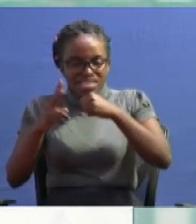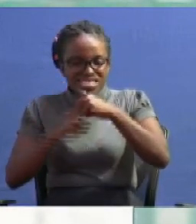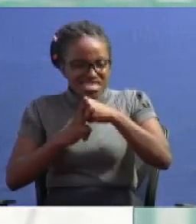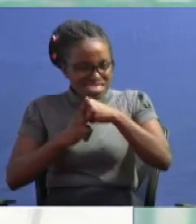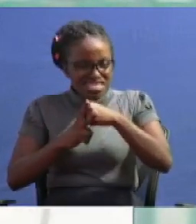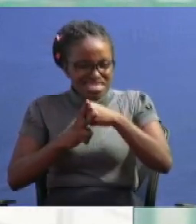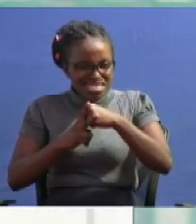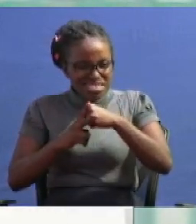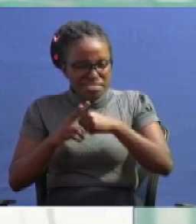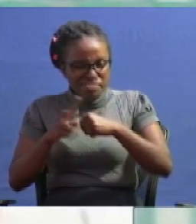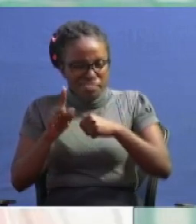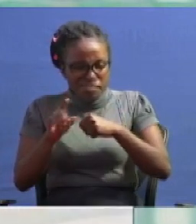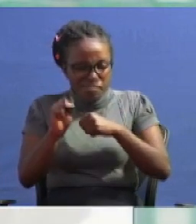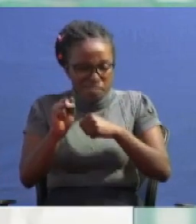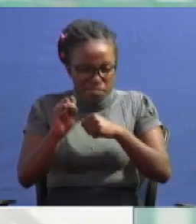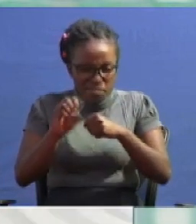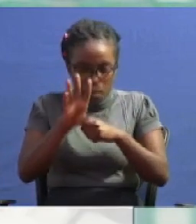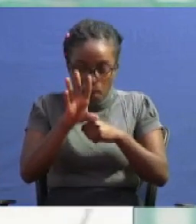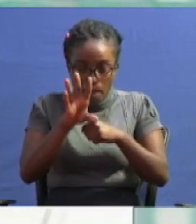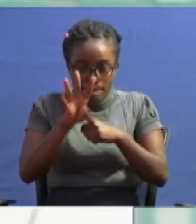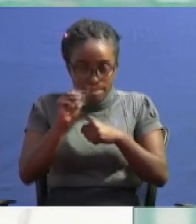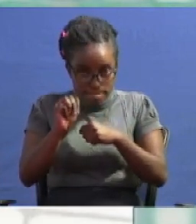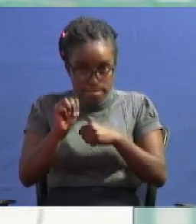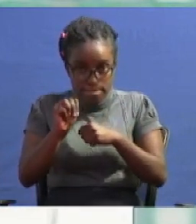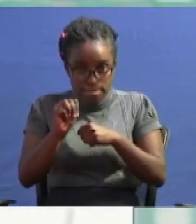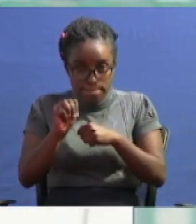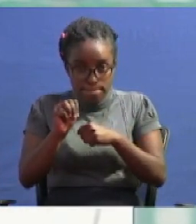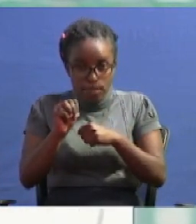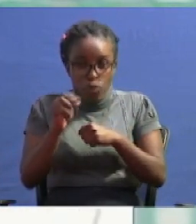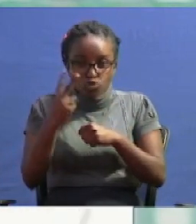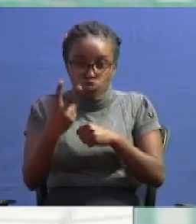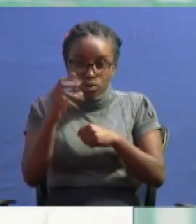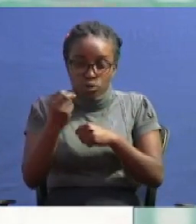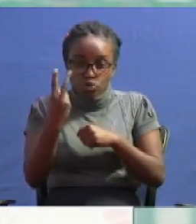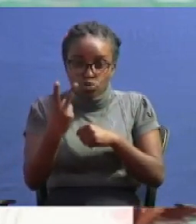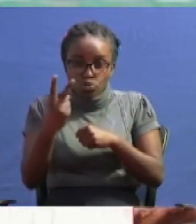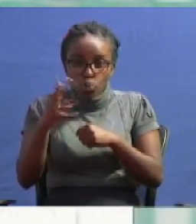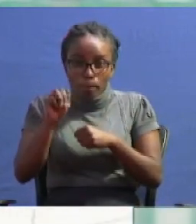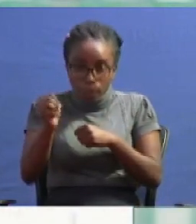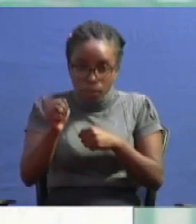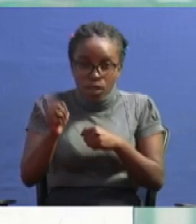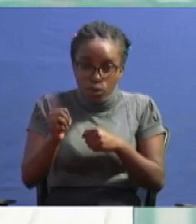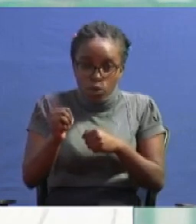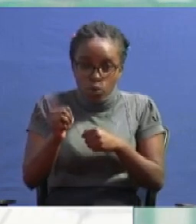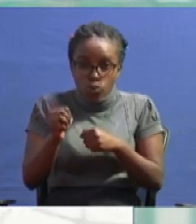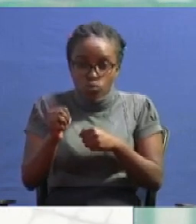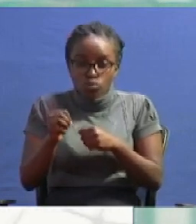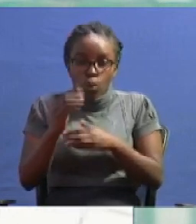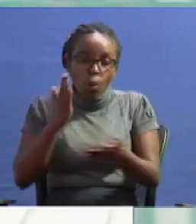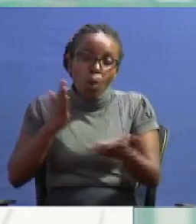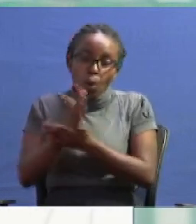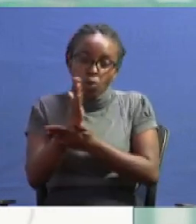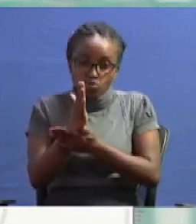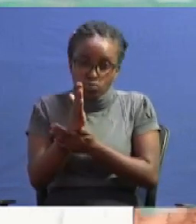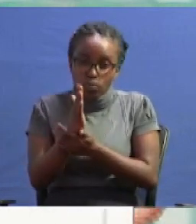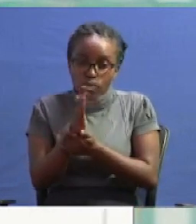we have over 22 million people over the age of 18. What does that mean, Evans? We have over